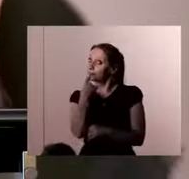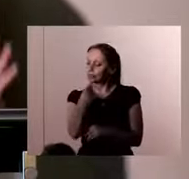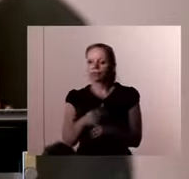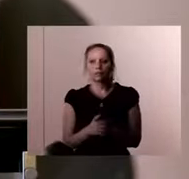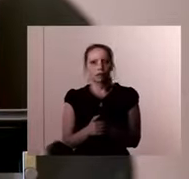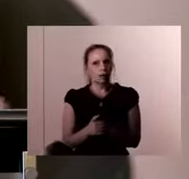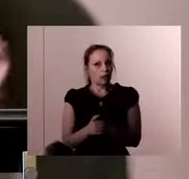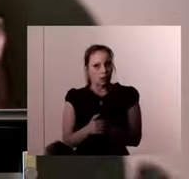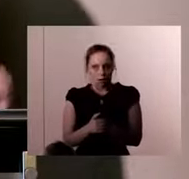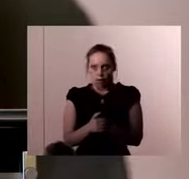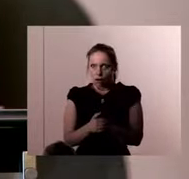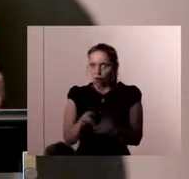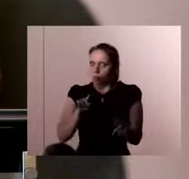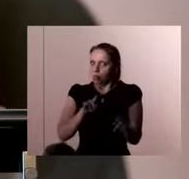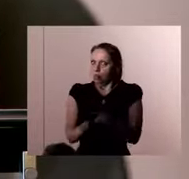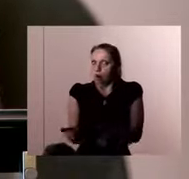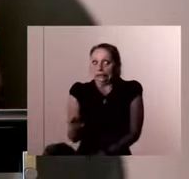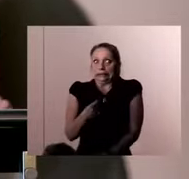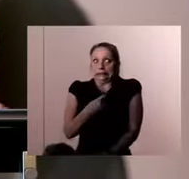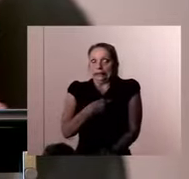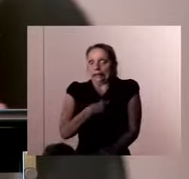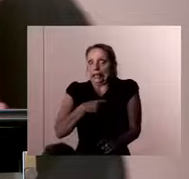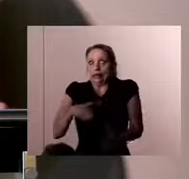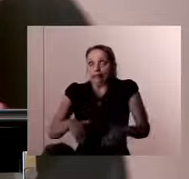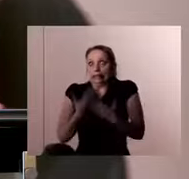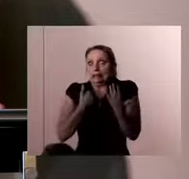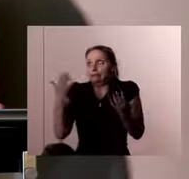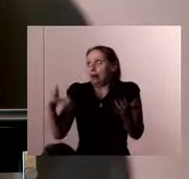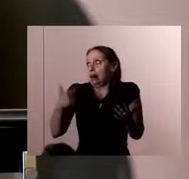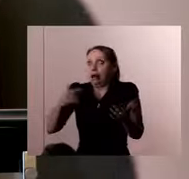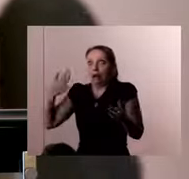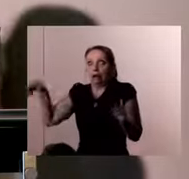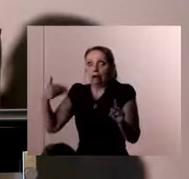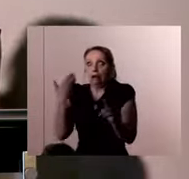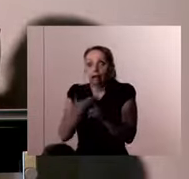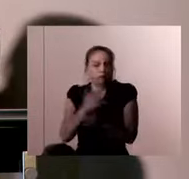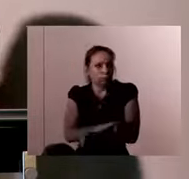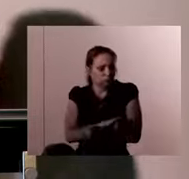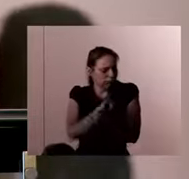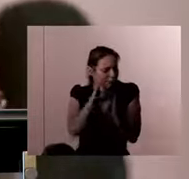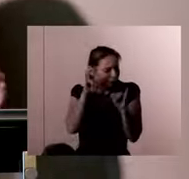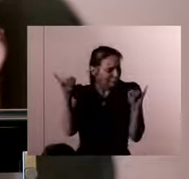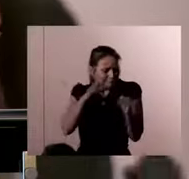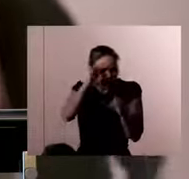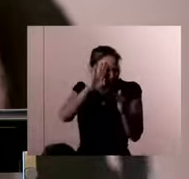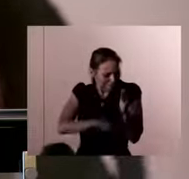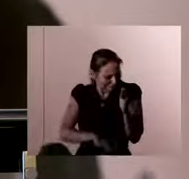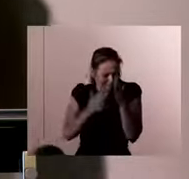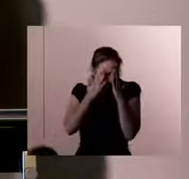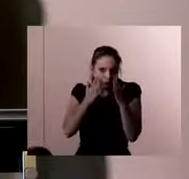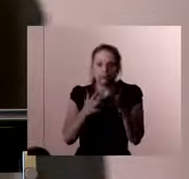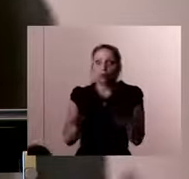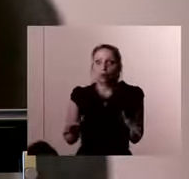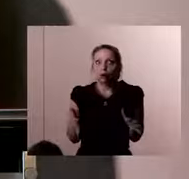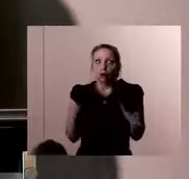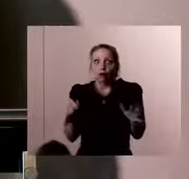"It was definitely the scariest day of my life. It was the worst thing I have been through. I was